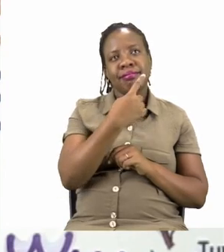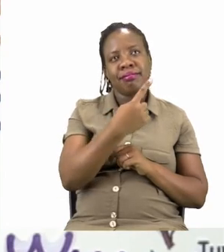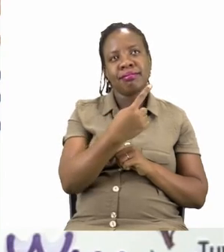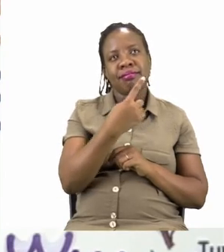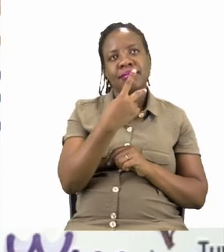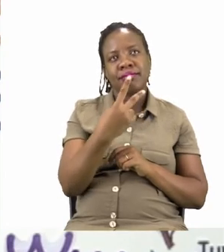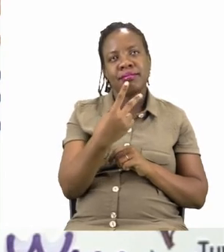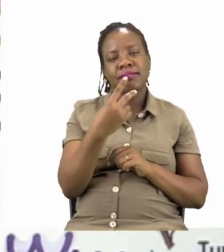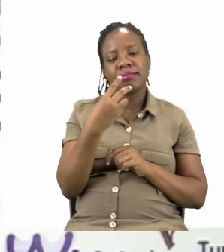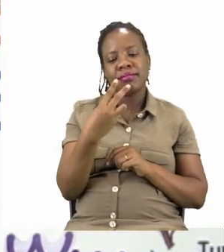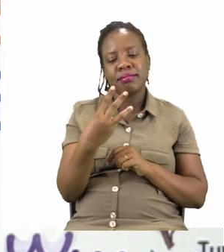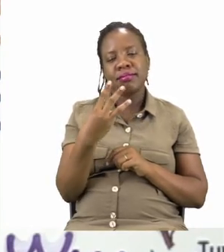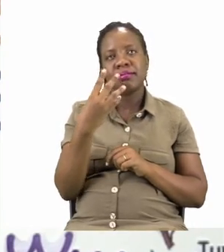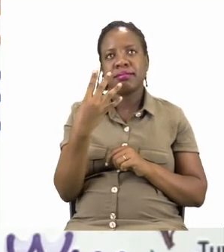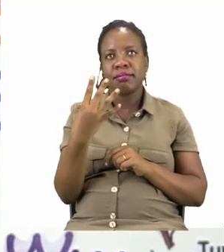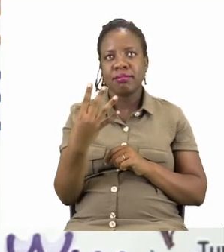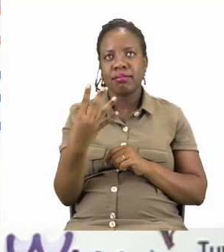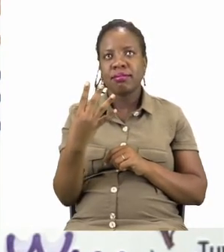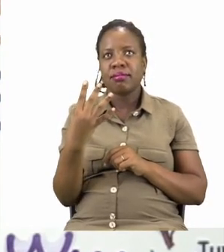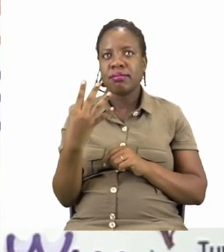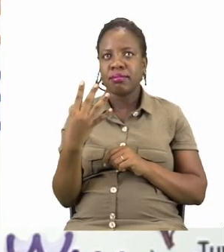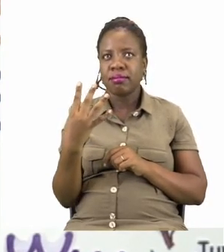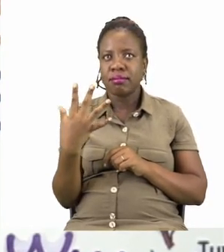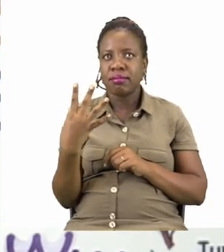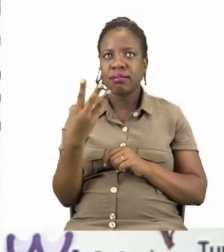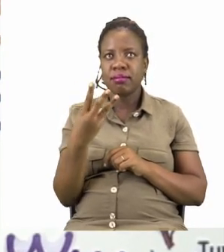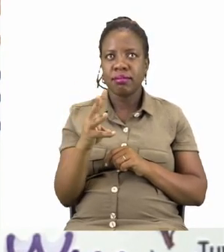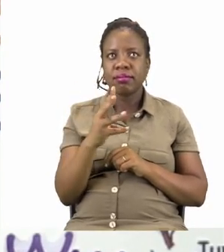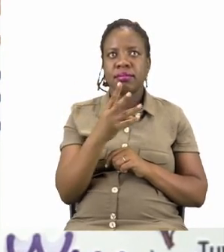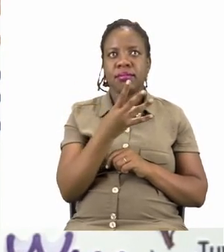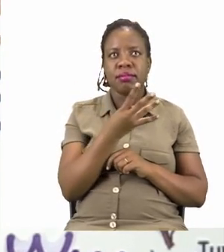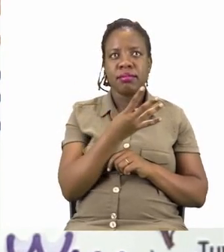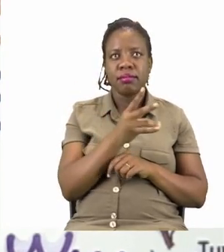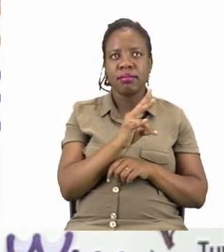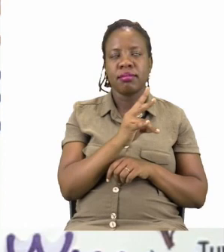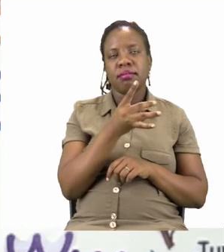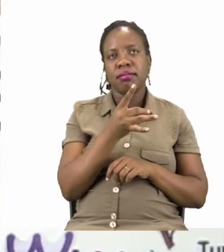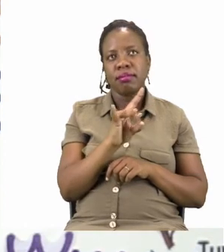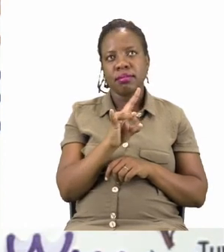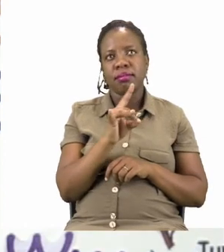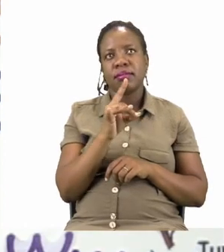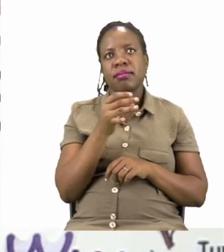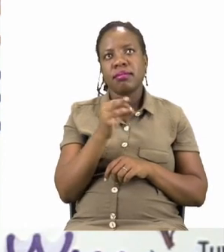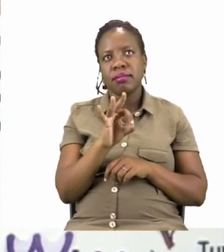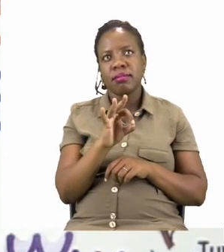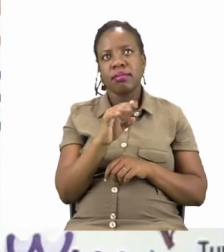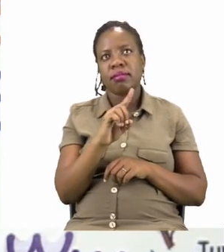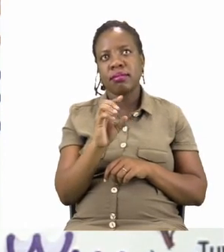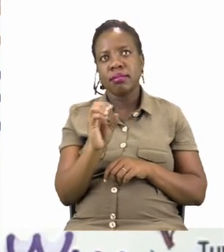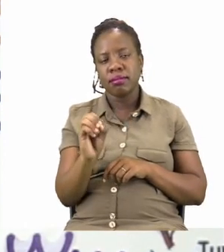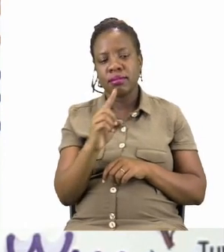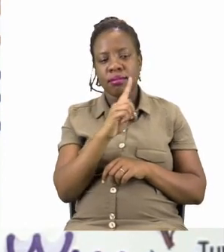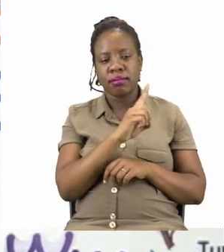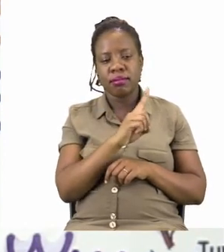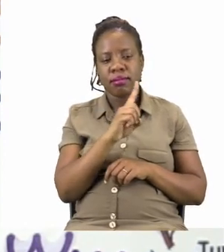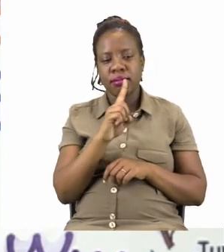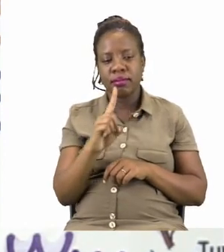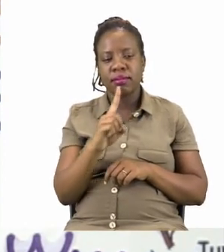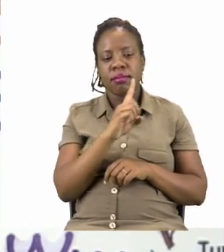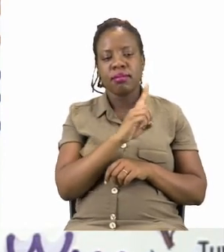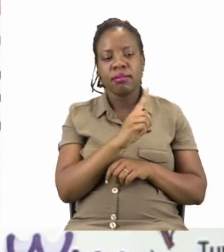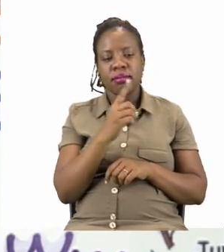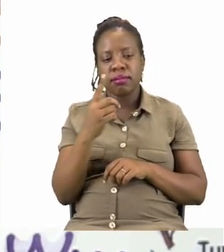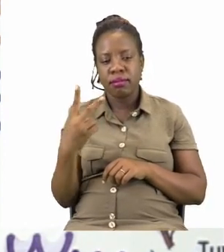1, 2, 3, 4, 5, 6, 7, 8, 9, 10,